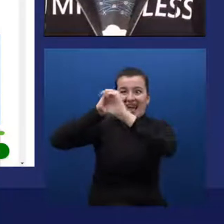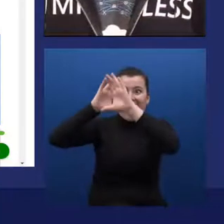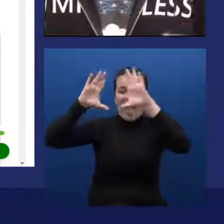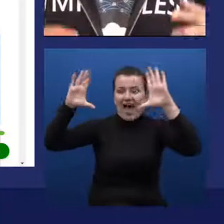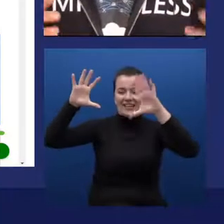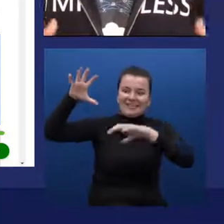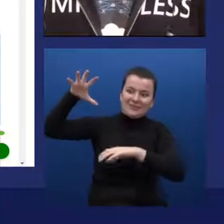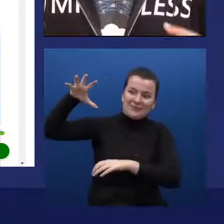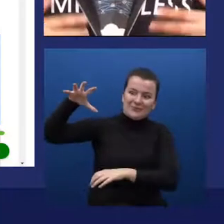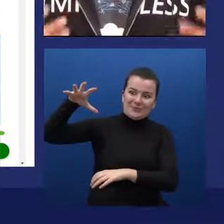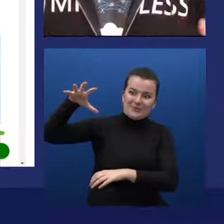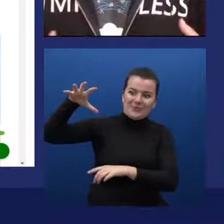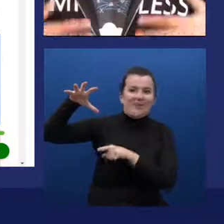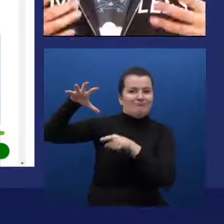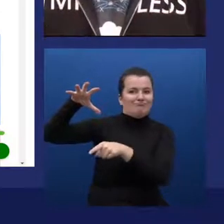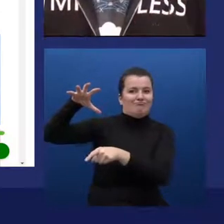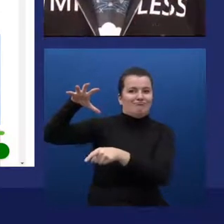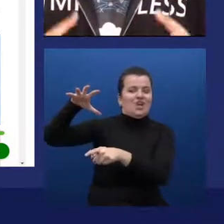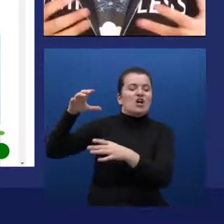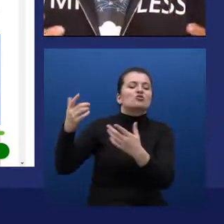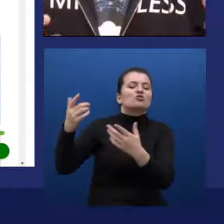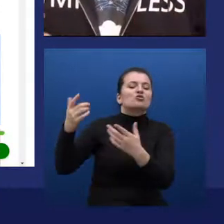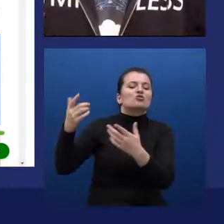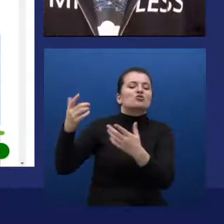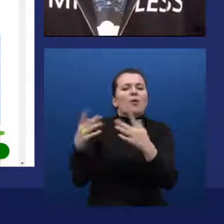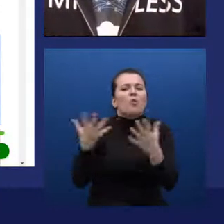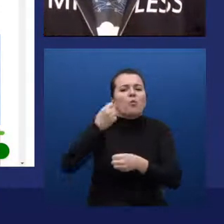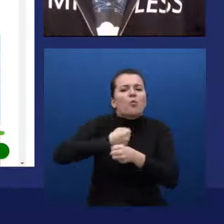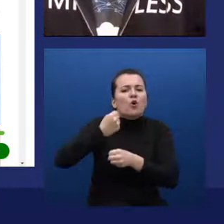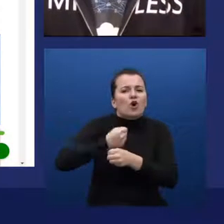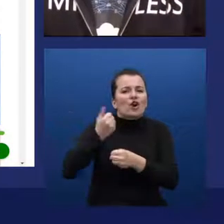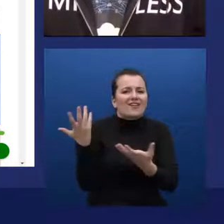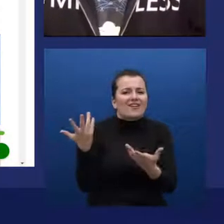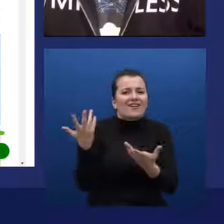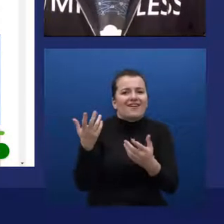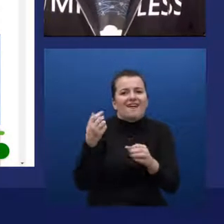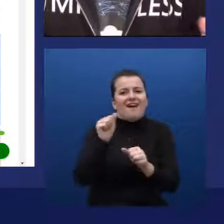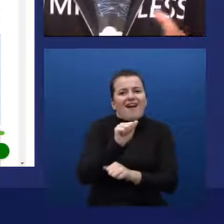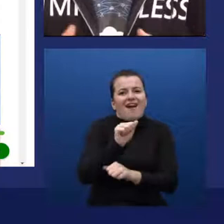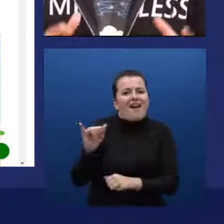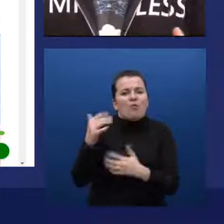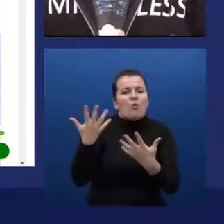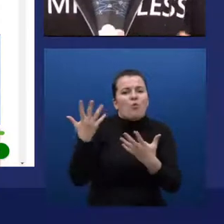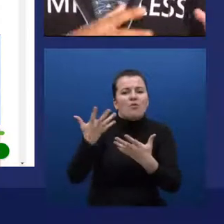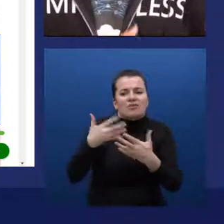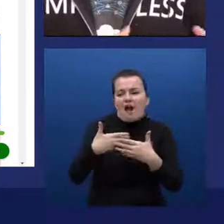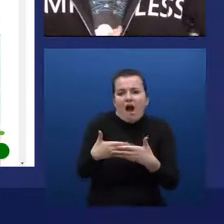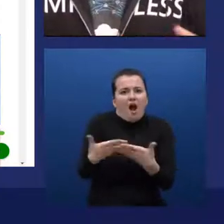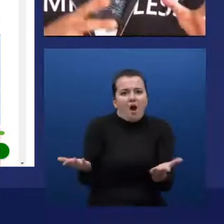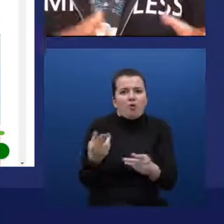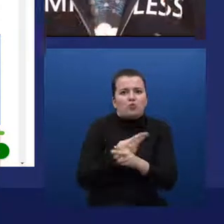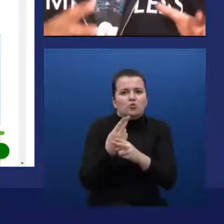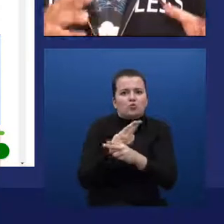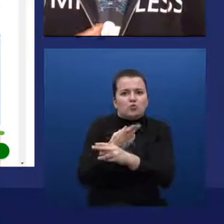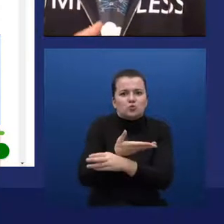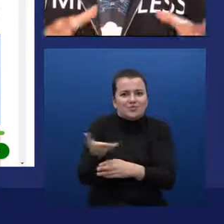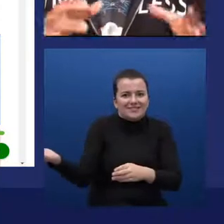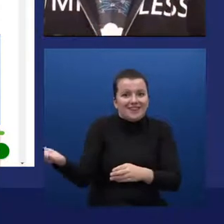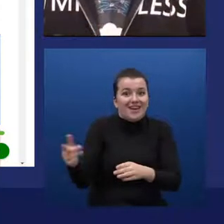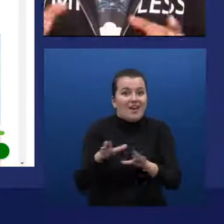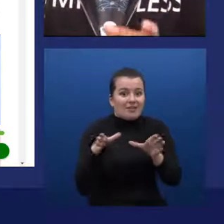dependent on how the solution is going to come to play in terms of your deployment of it. That's why understanding the